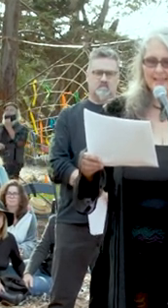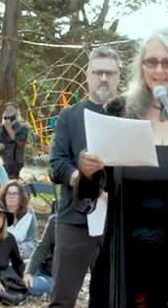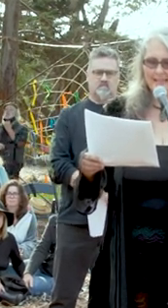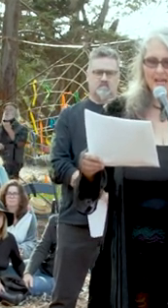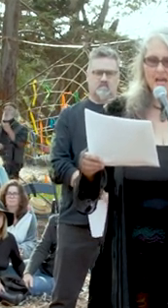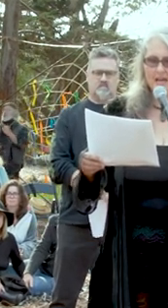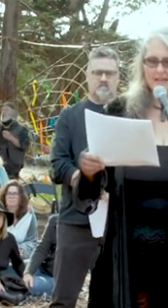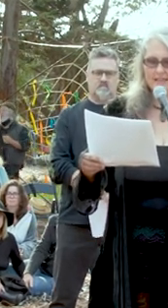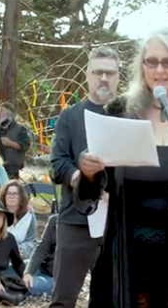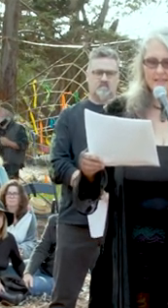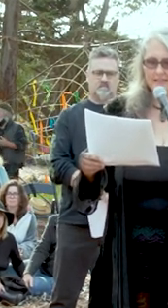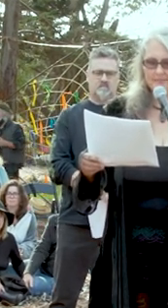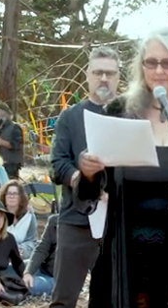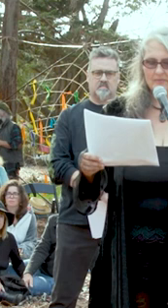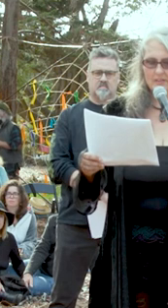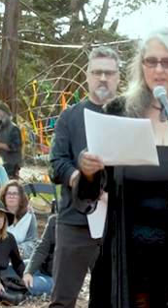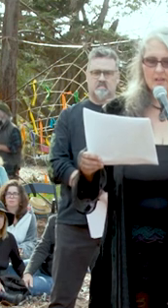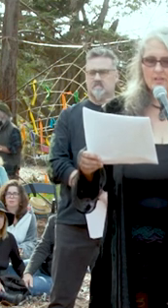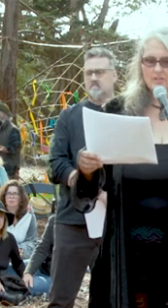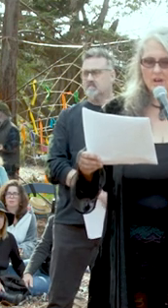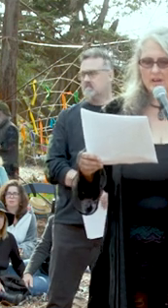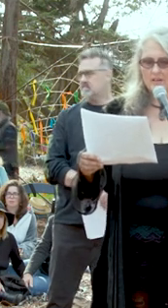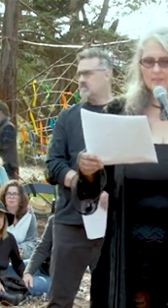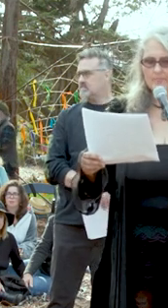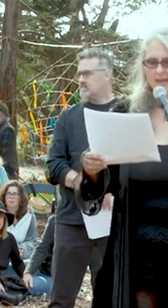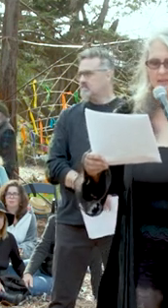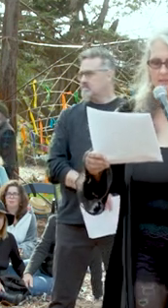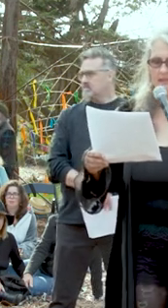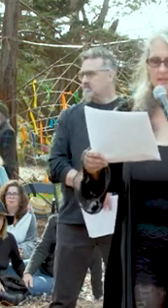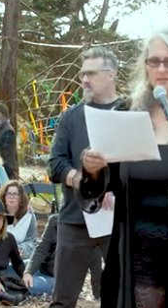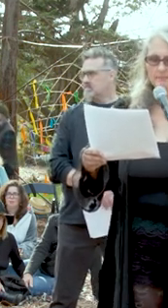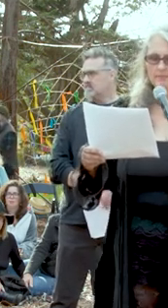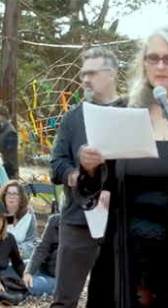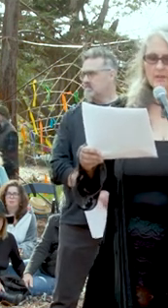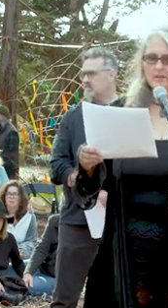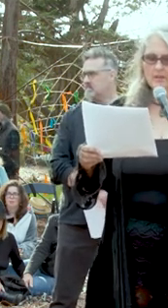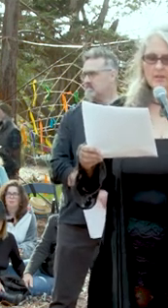John and Lena Hennessy. John Bankston.